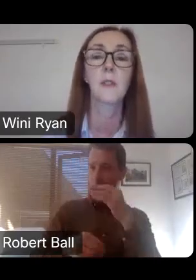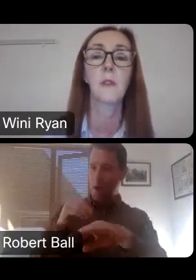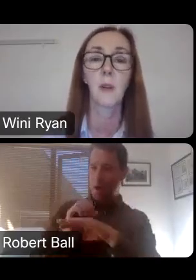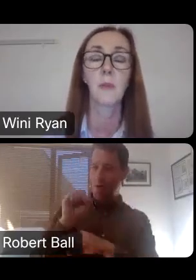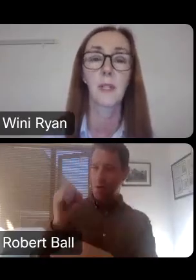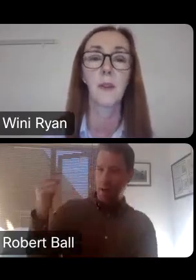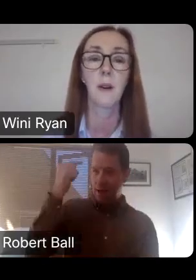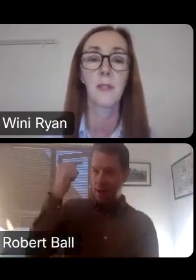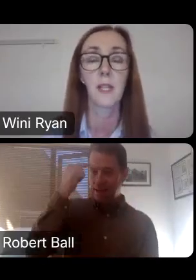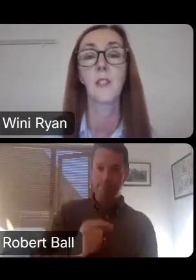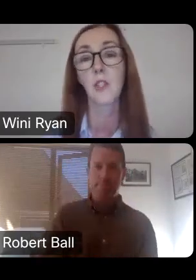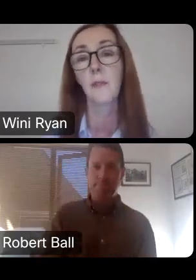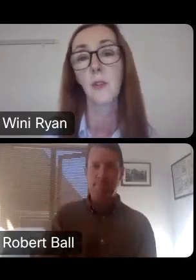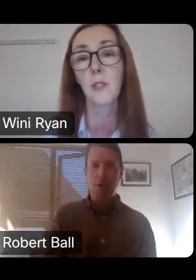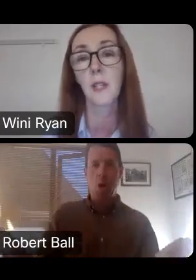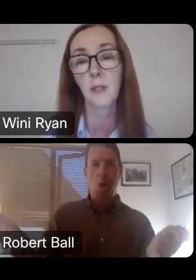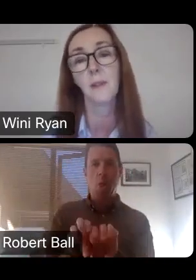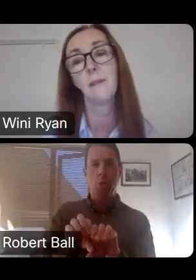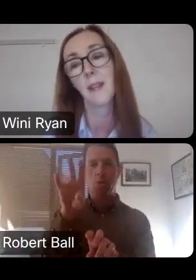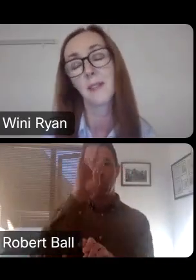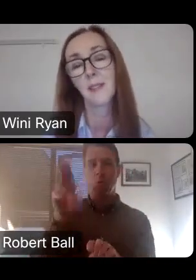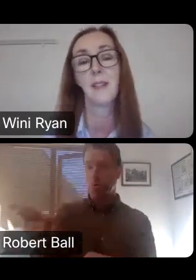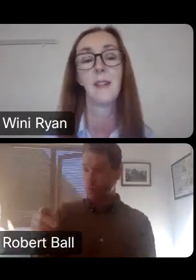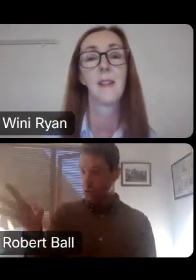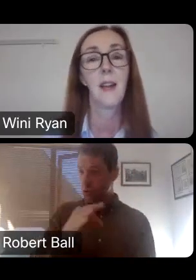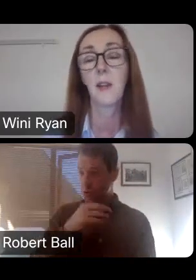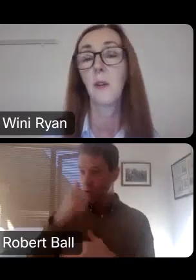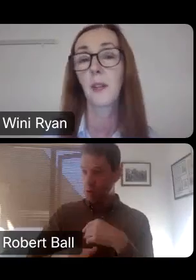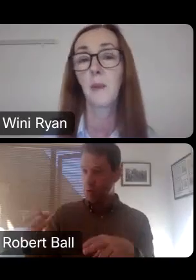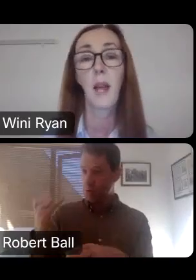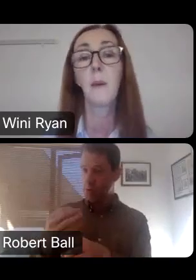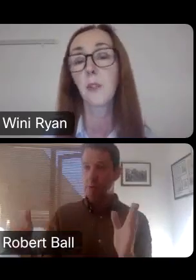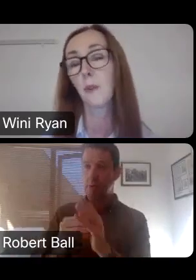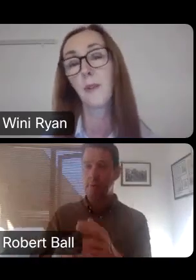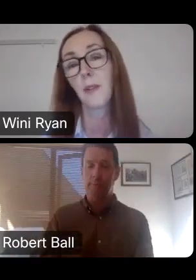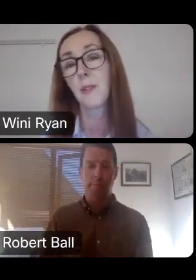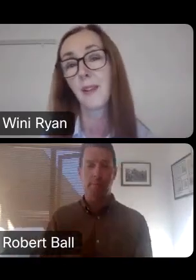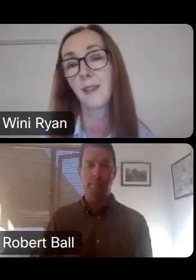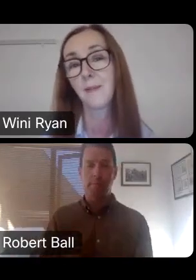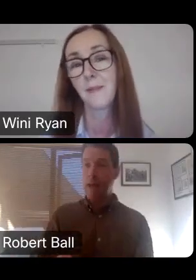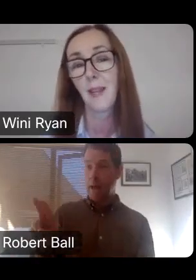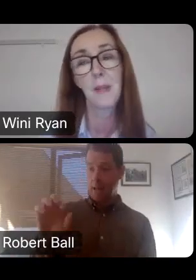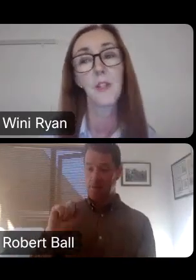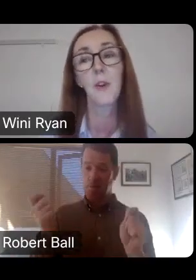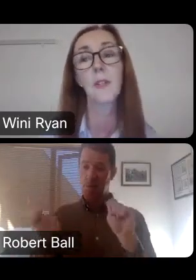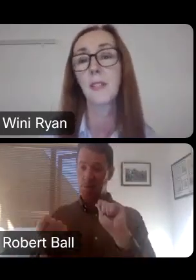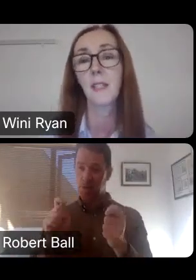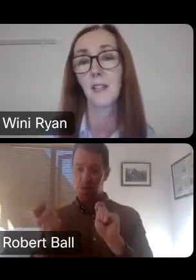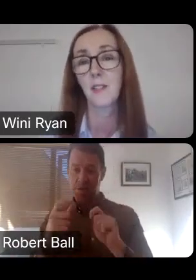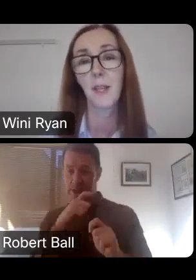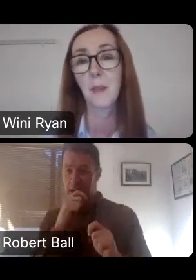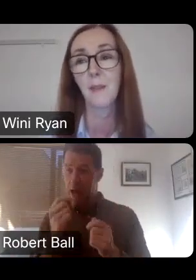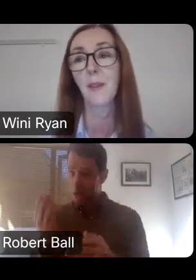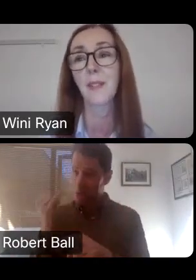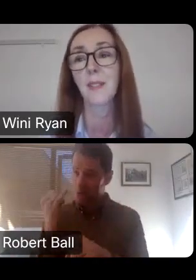question is going to close down the conversation. Did you have a good day in school? Yes. I could say, well, how was school for you today? I mean, you're talking to